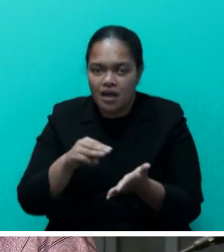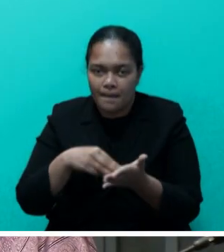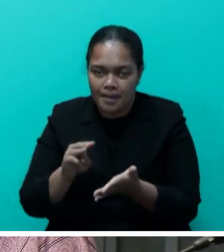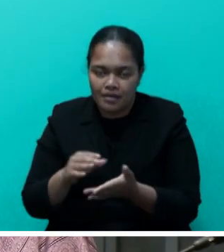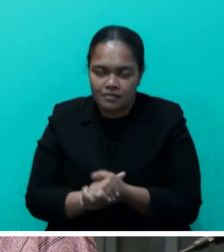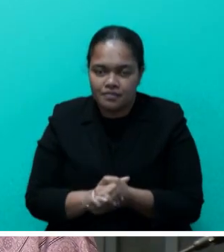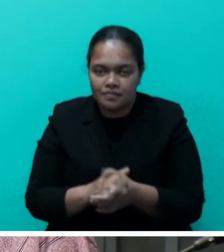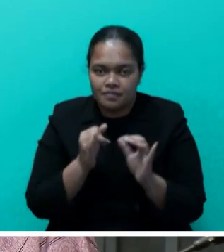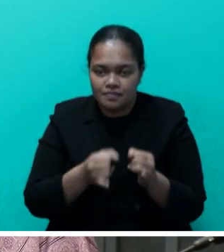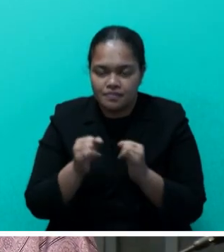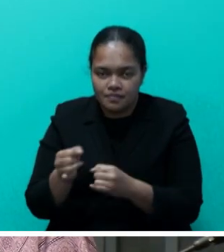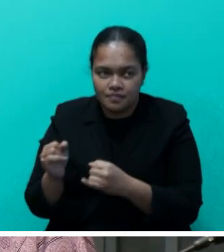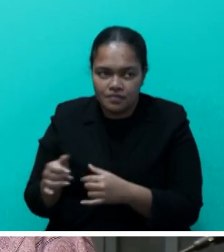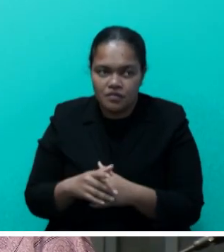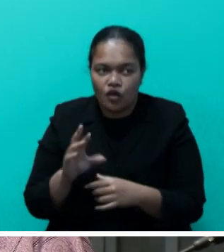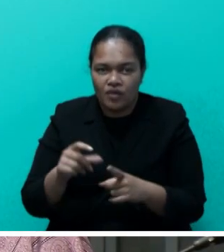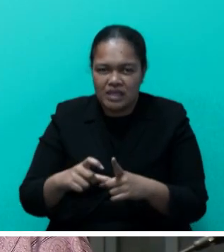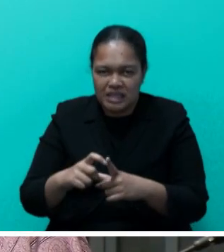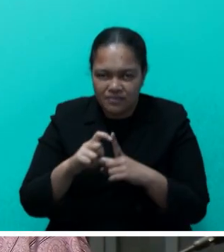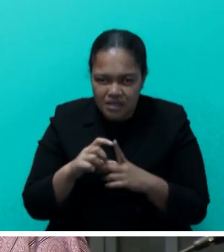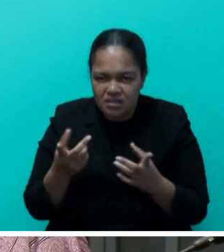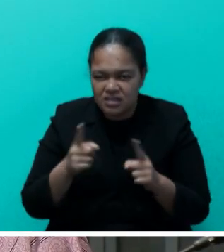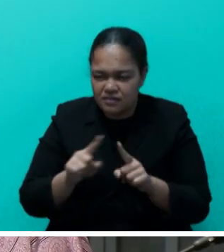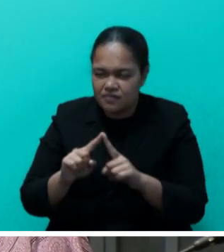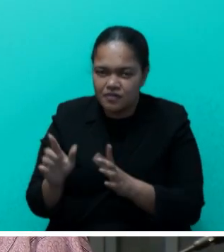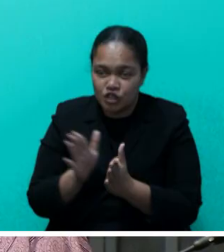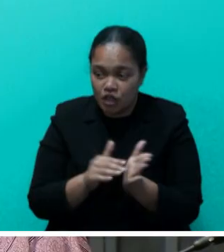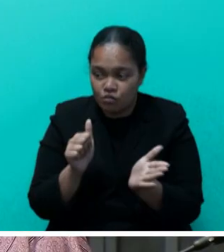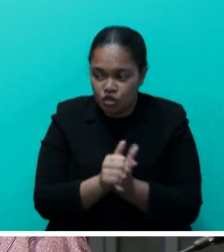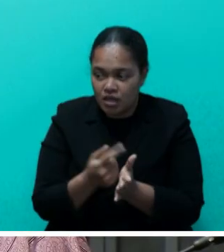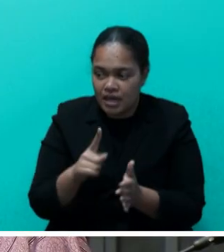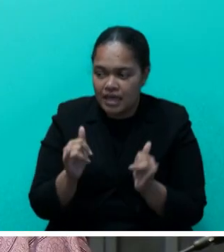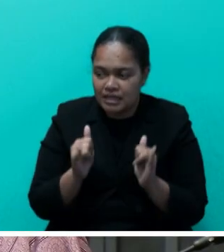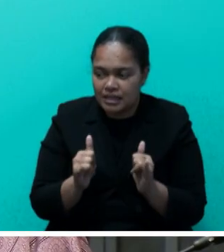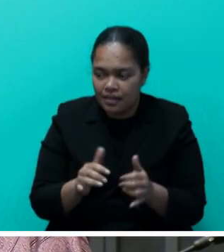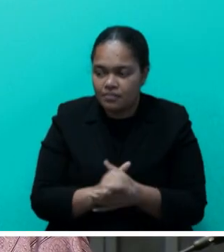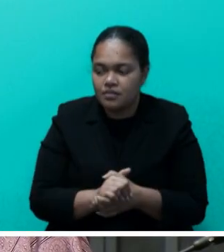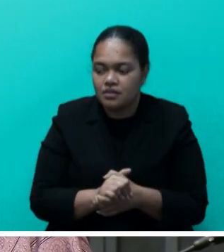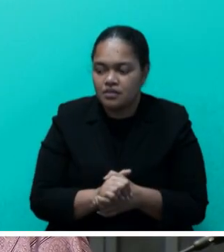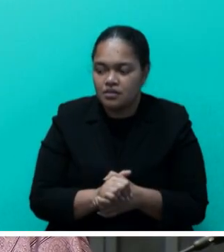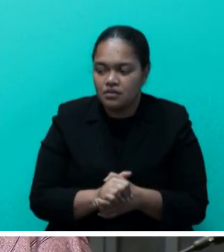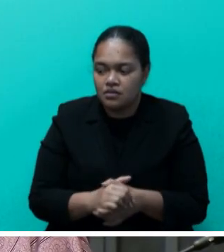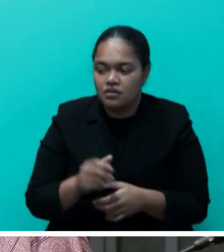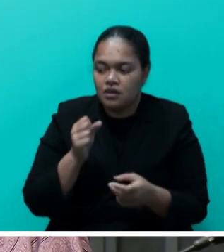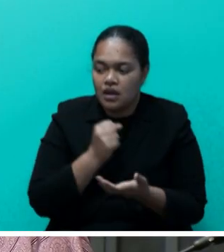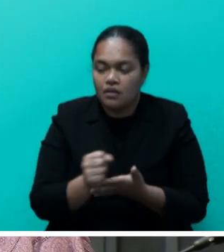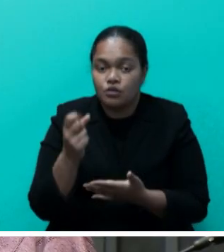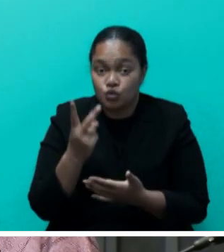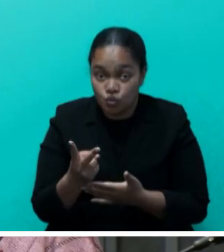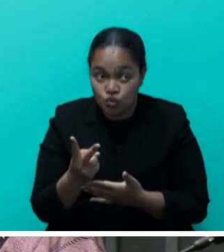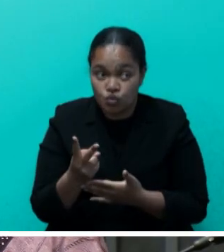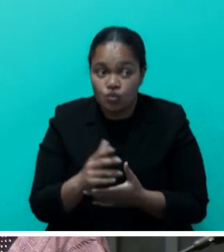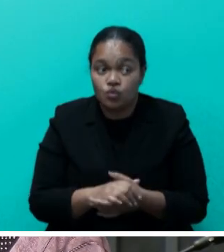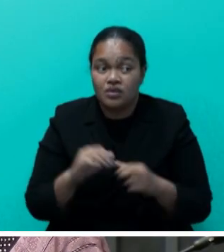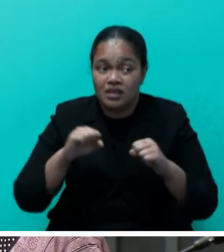degrees of difficulty across subjects and exams. And also, number two, it